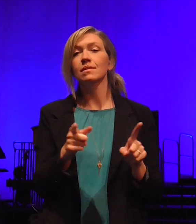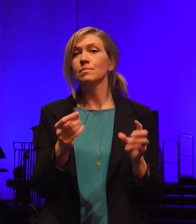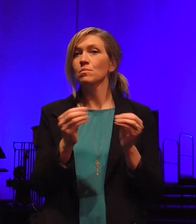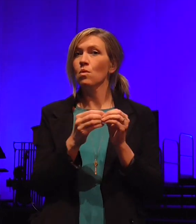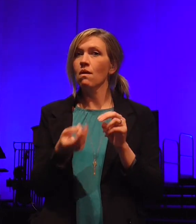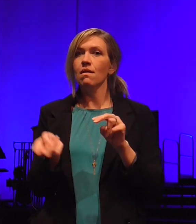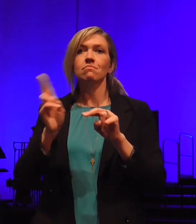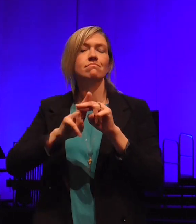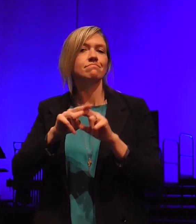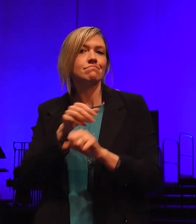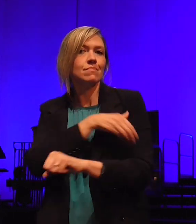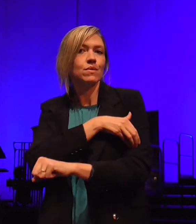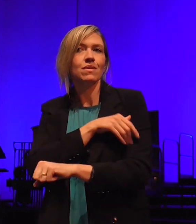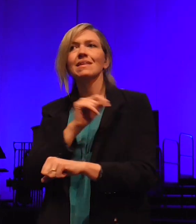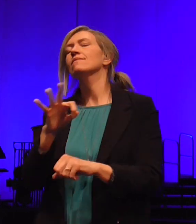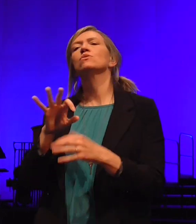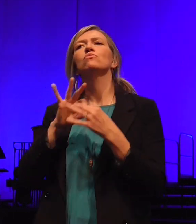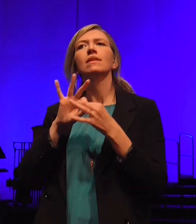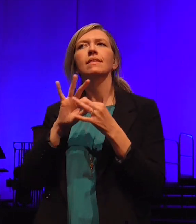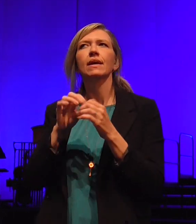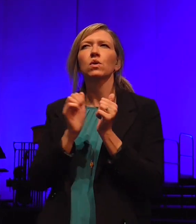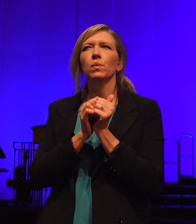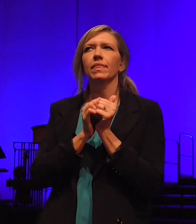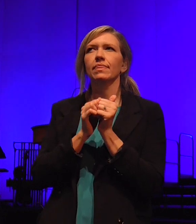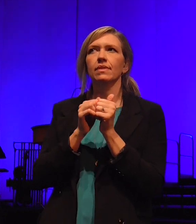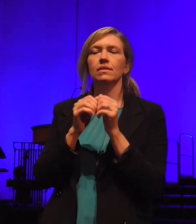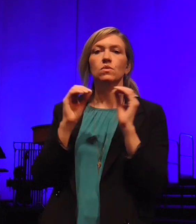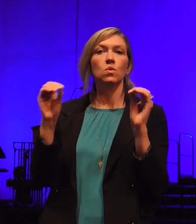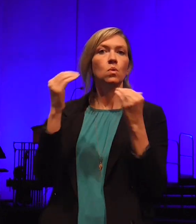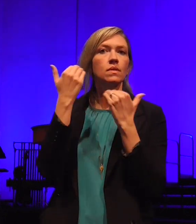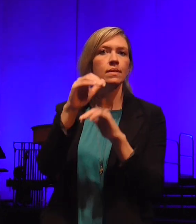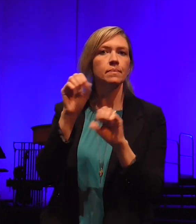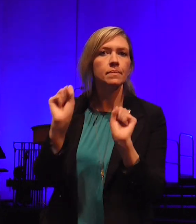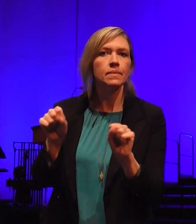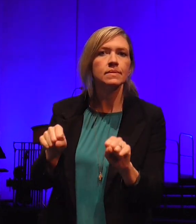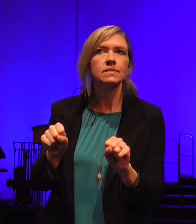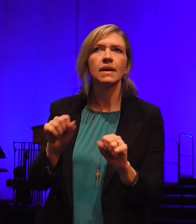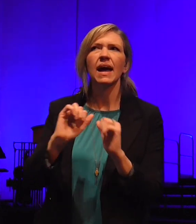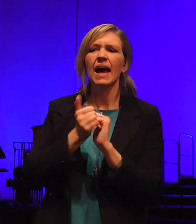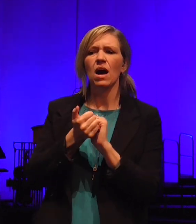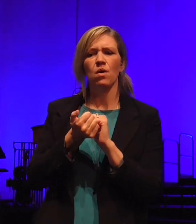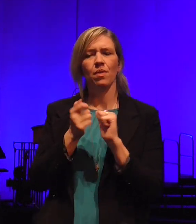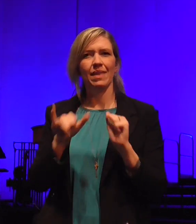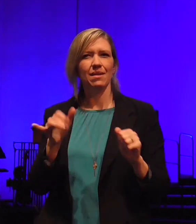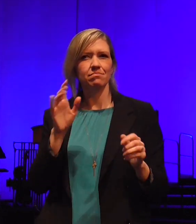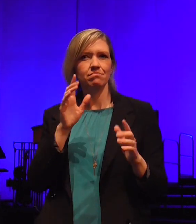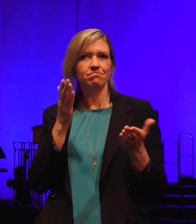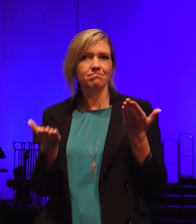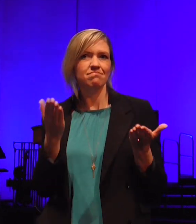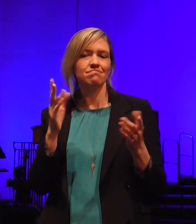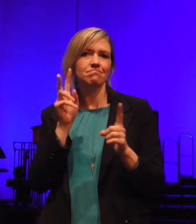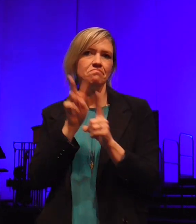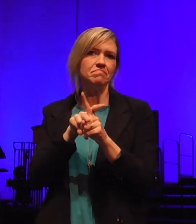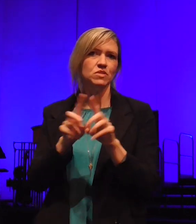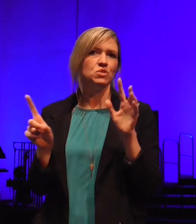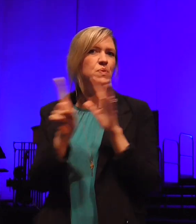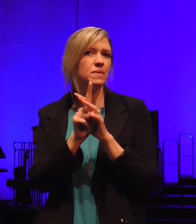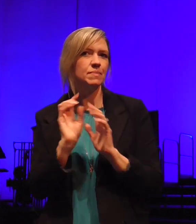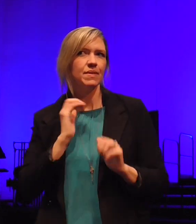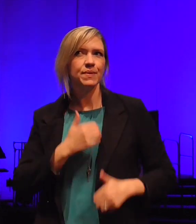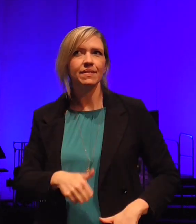even more powerful when we relate with infinite possibility about how our affirmations might show up in our